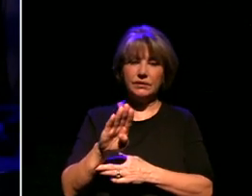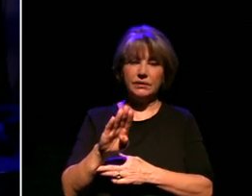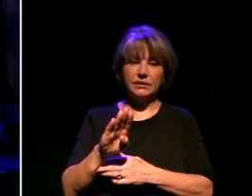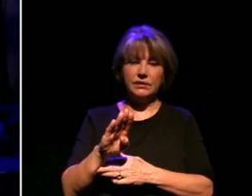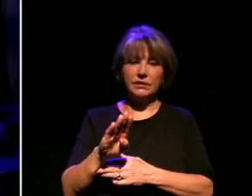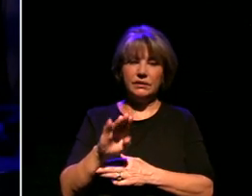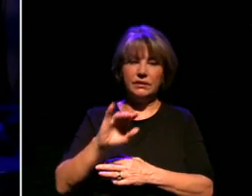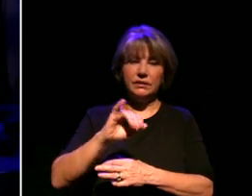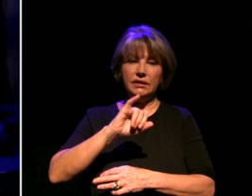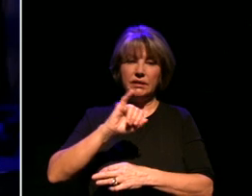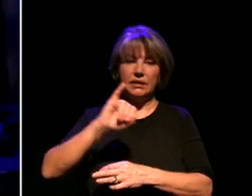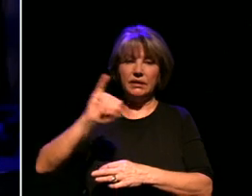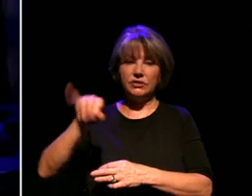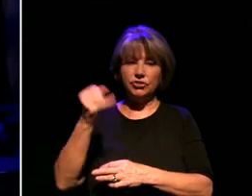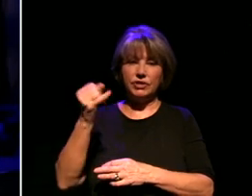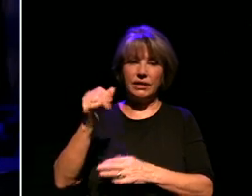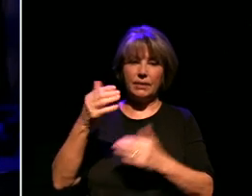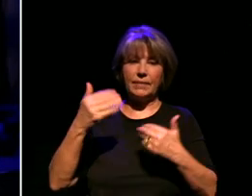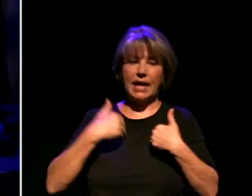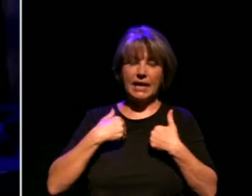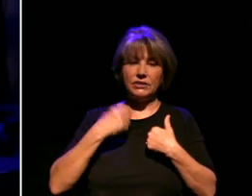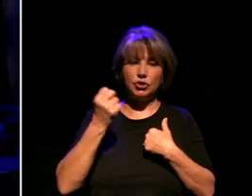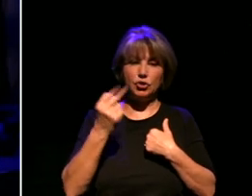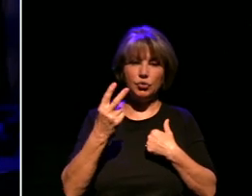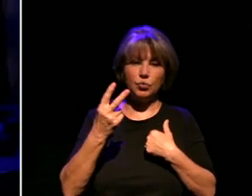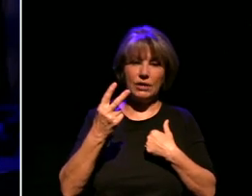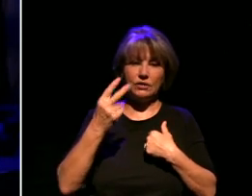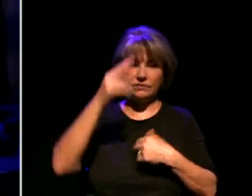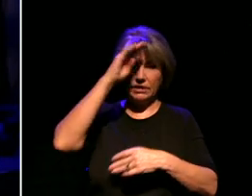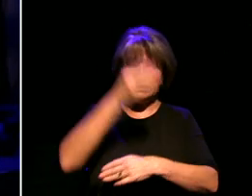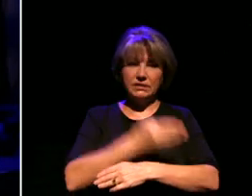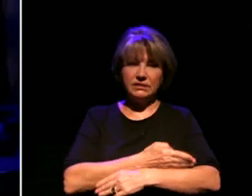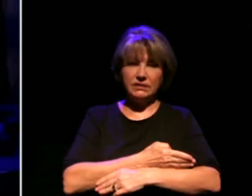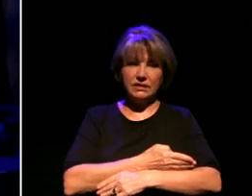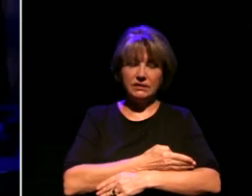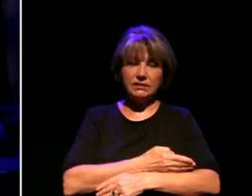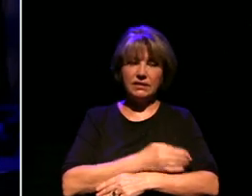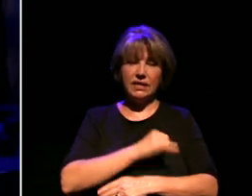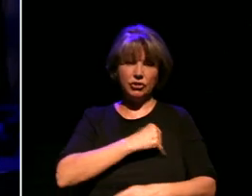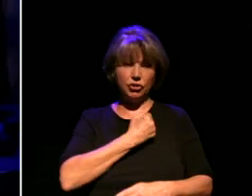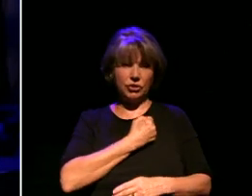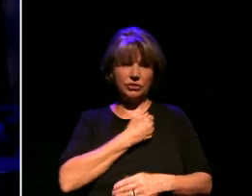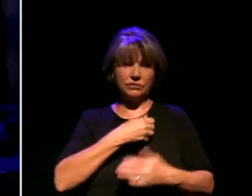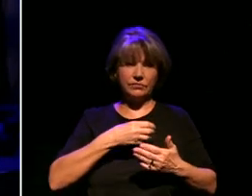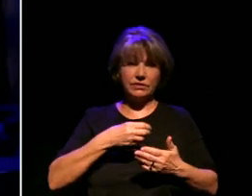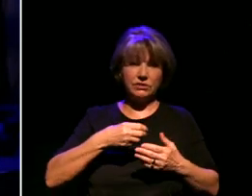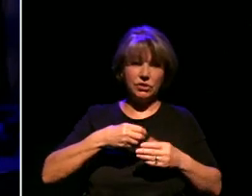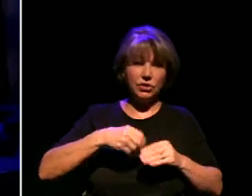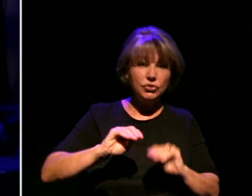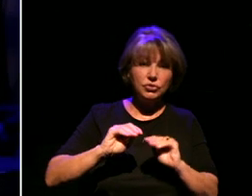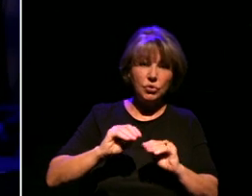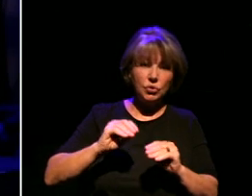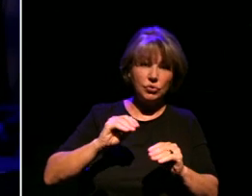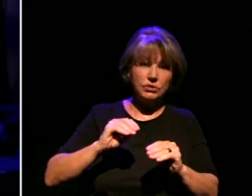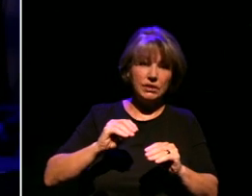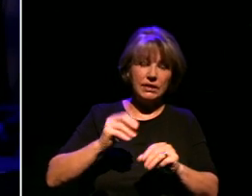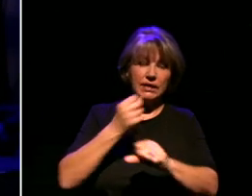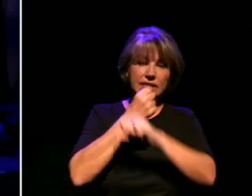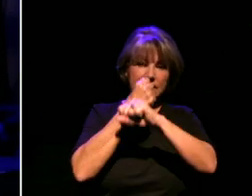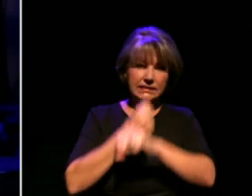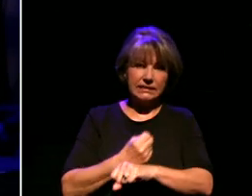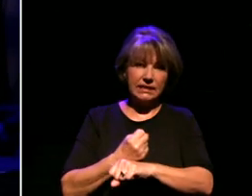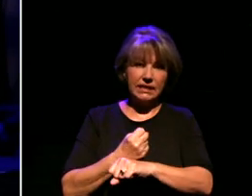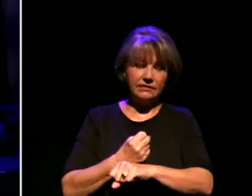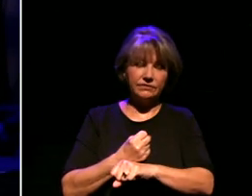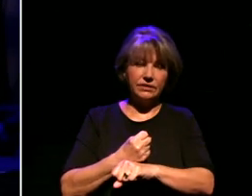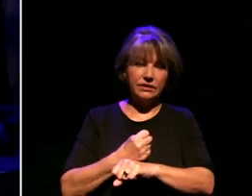Joseph never got along with. And they actually sold him into slavery to Egypt and just got him away from their father because they were jealous